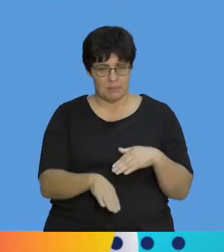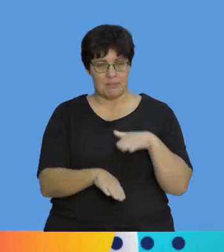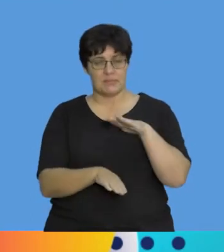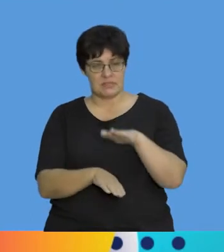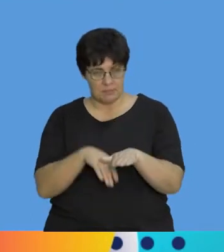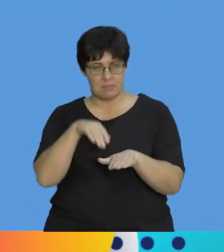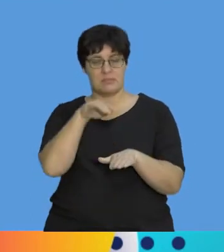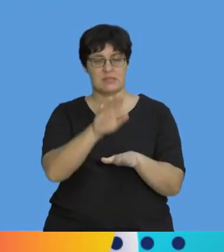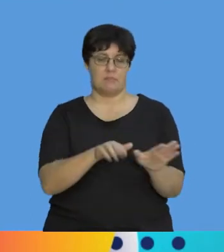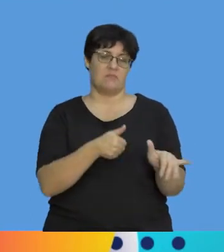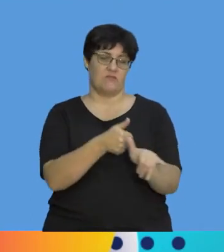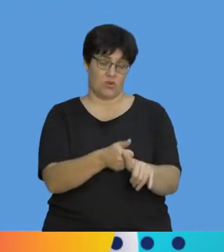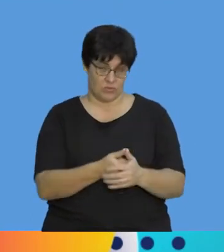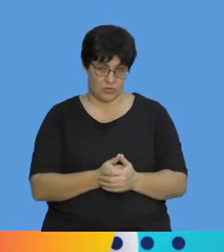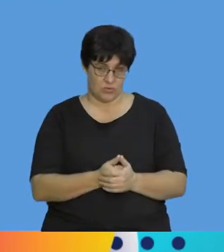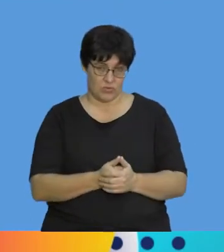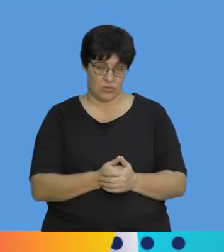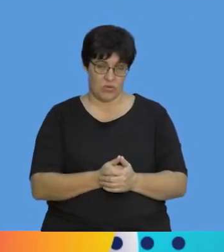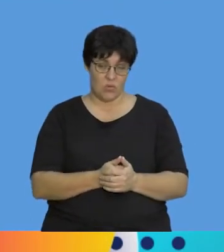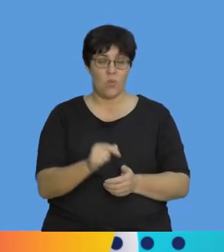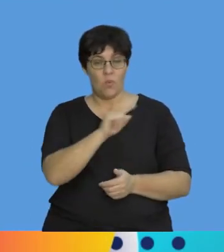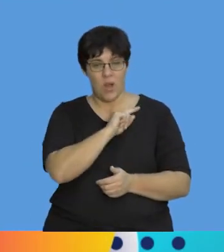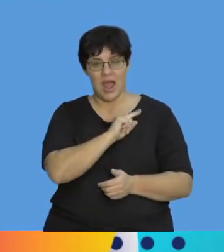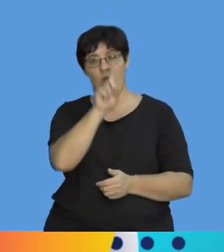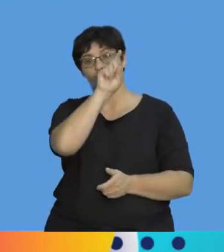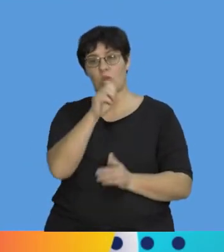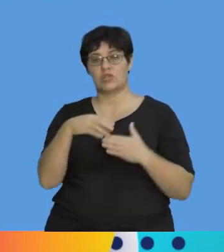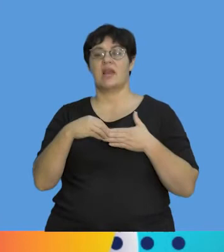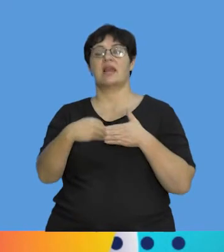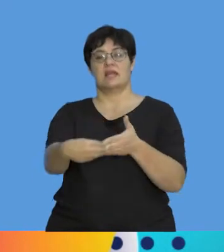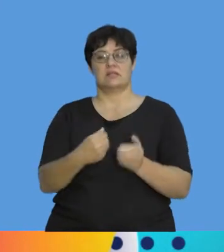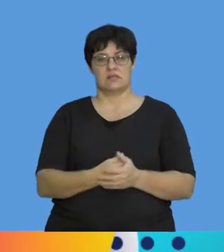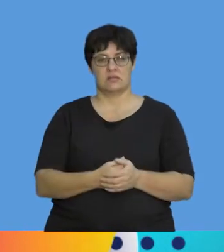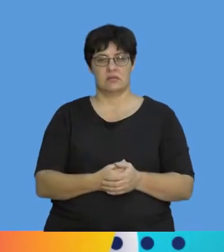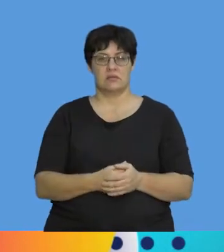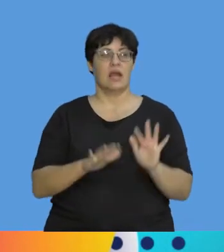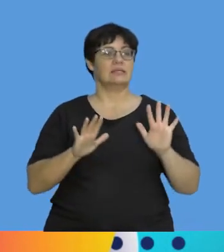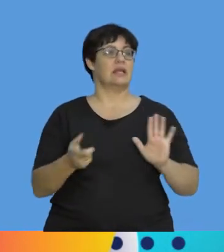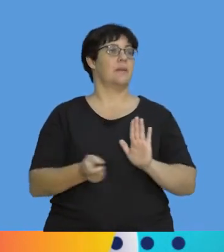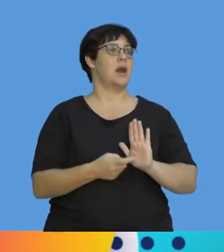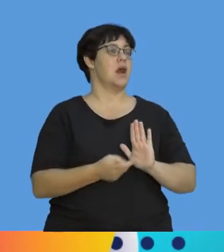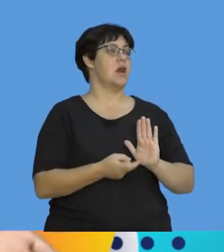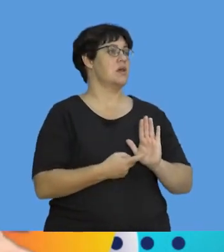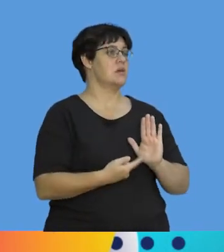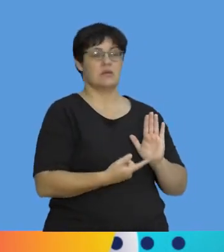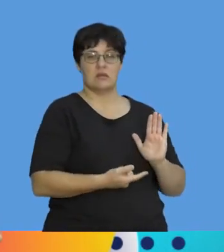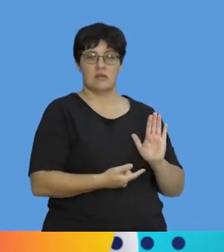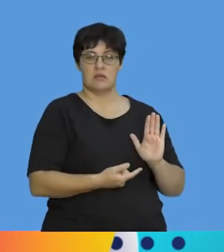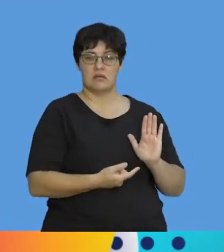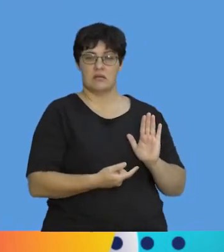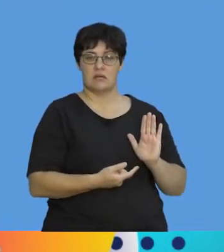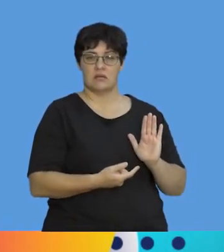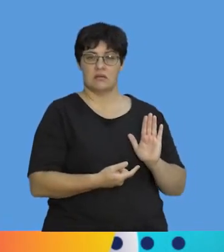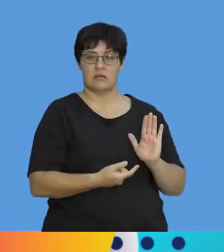will always lead you. All right, they're not going to go and give you a 10-mark one question worth 10